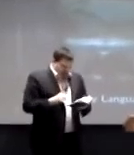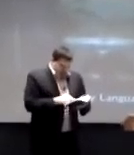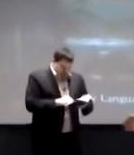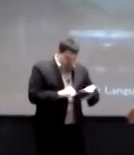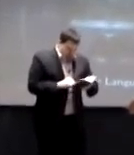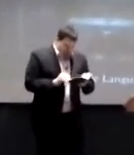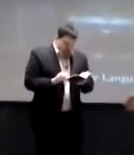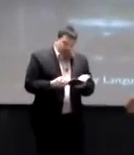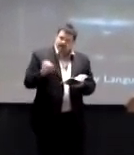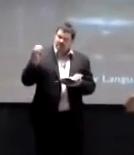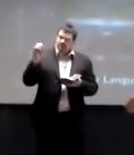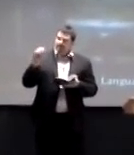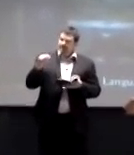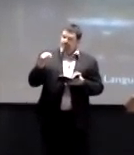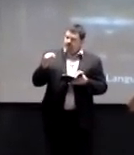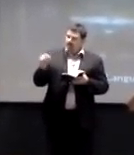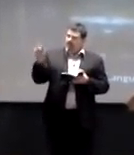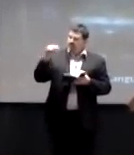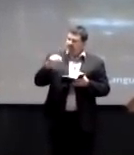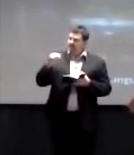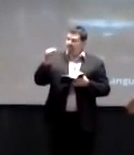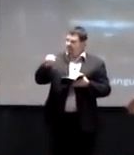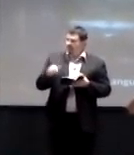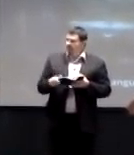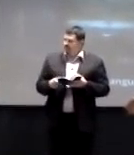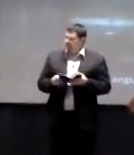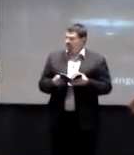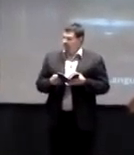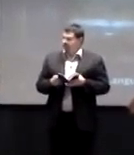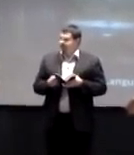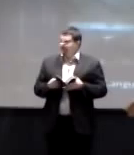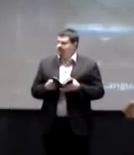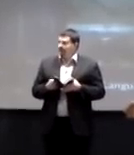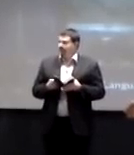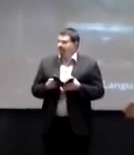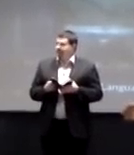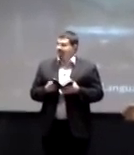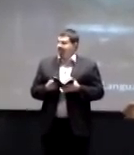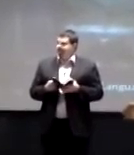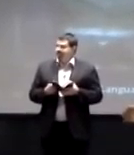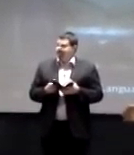But by devoting ourselves in prayer, we're actually letting God come in and be a part of the conversation.